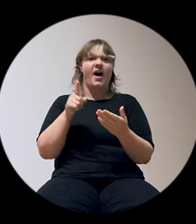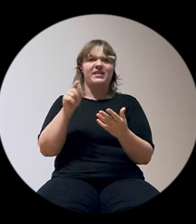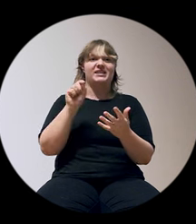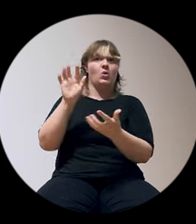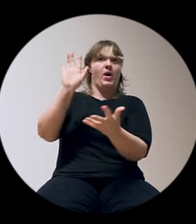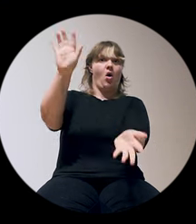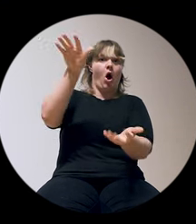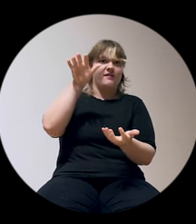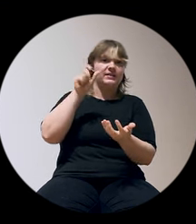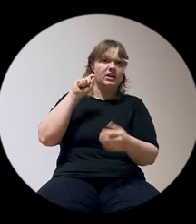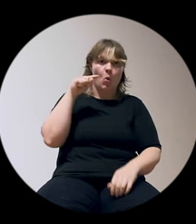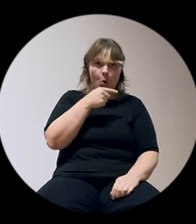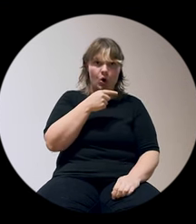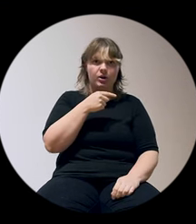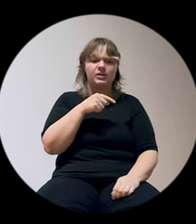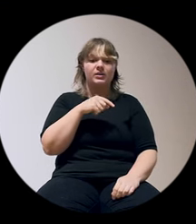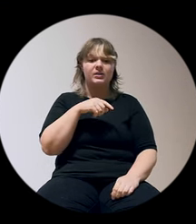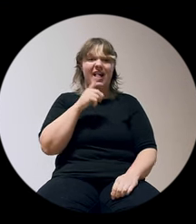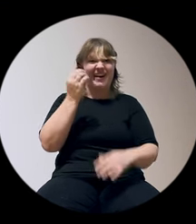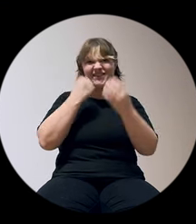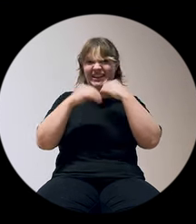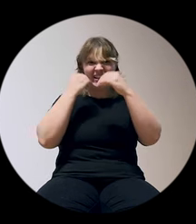harvested the corn and feasted.